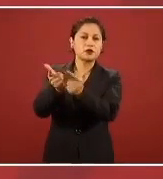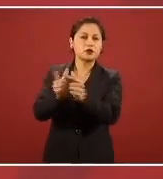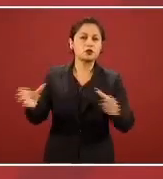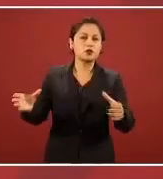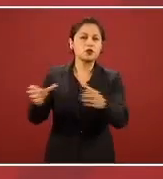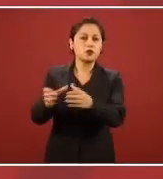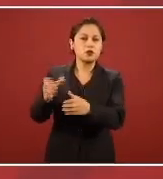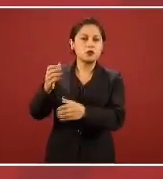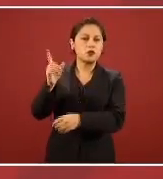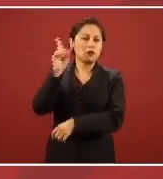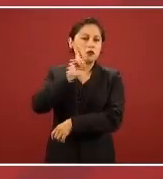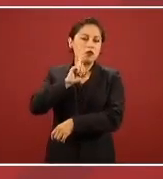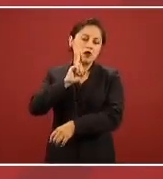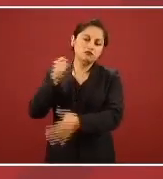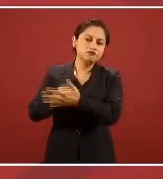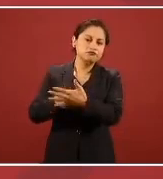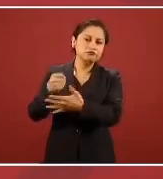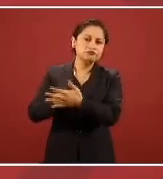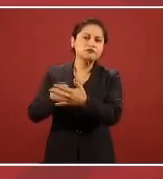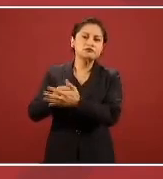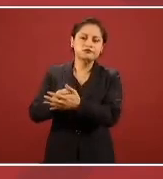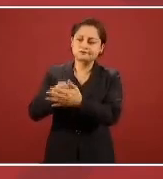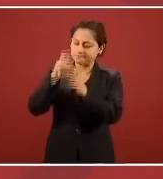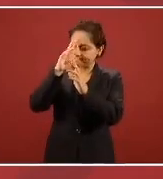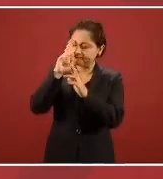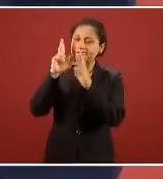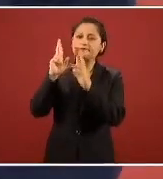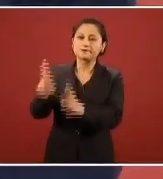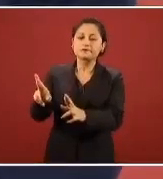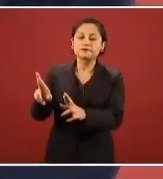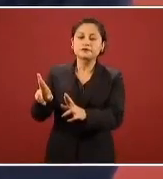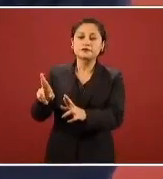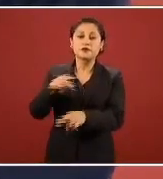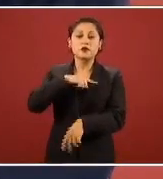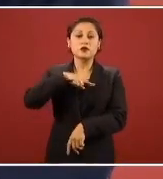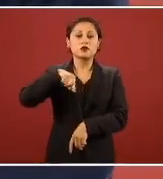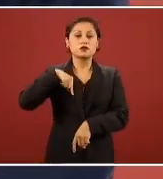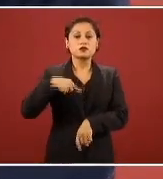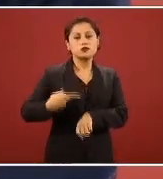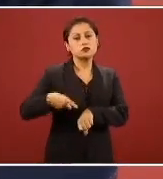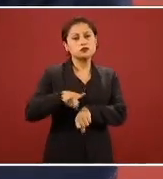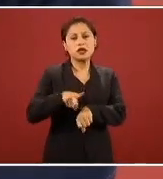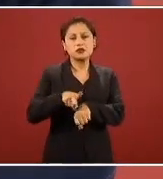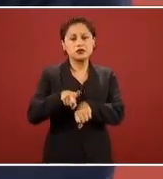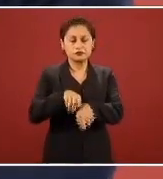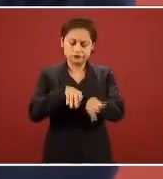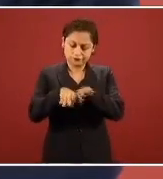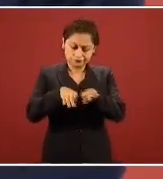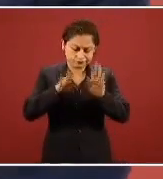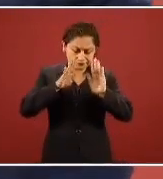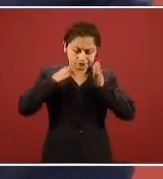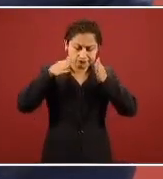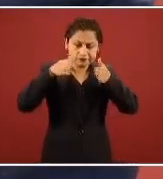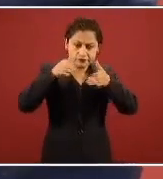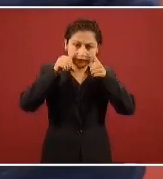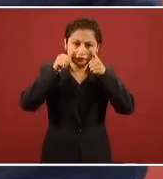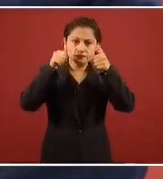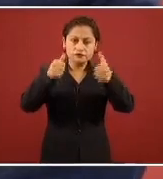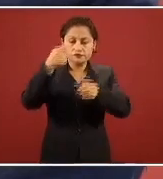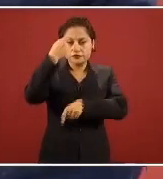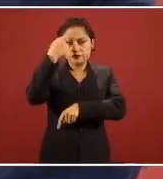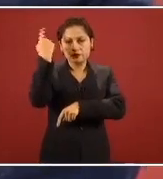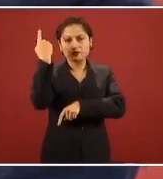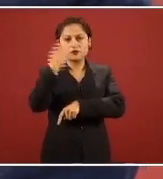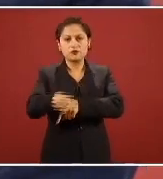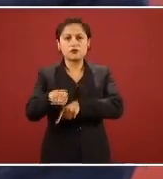Nosotros trabajamos todos los días para garantizar la paz, la tranquilidad. We work